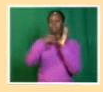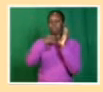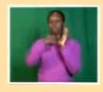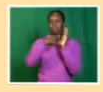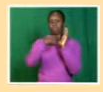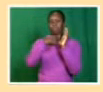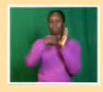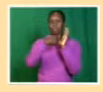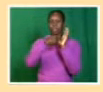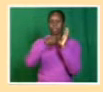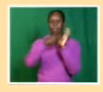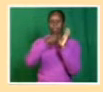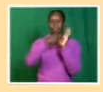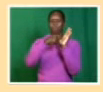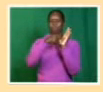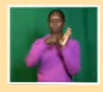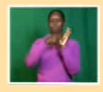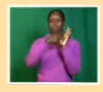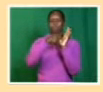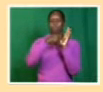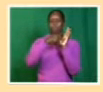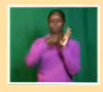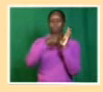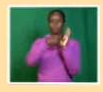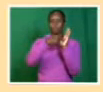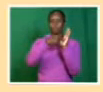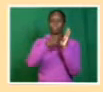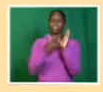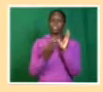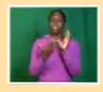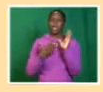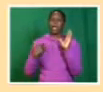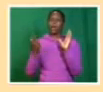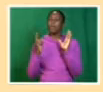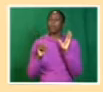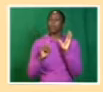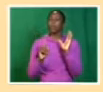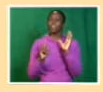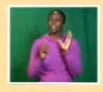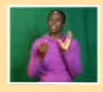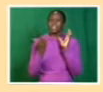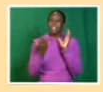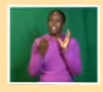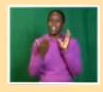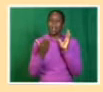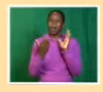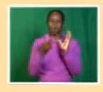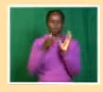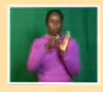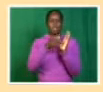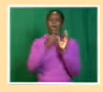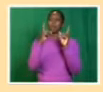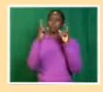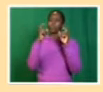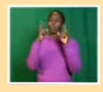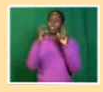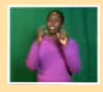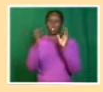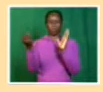the surface of this disk, and the signal is reflected to